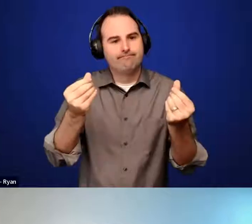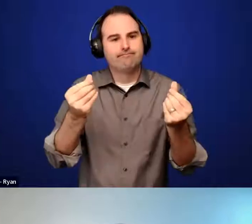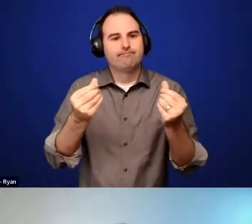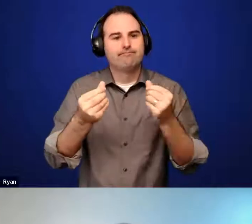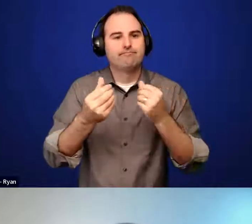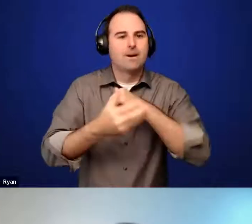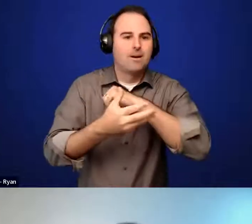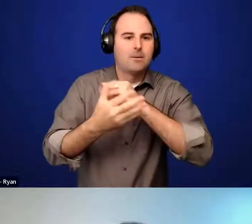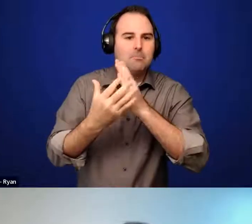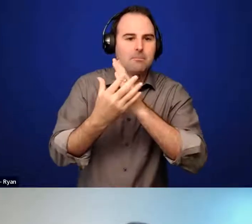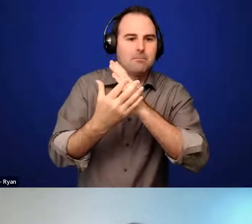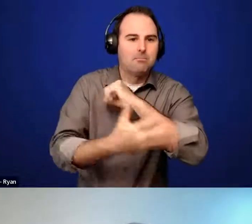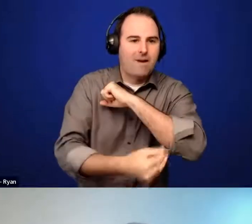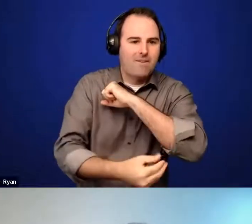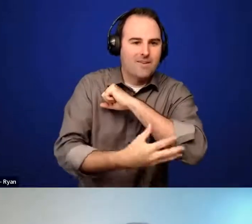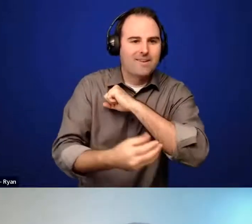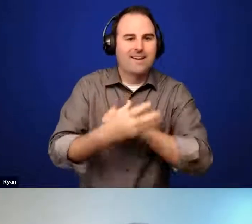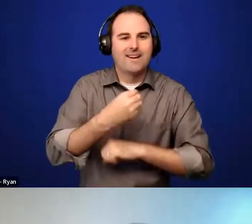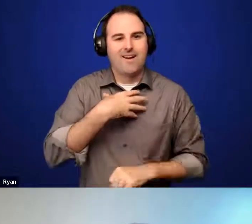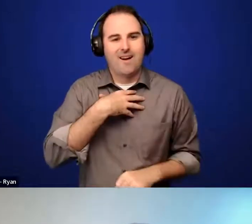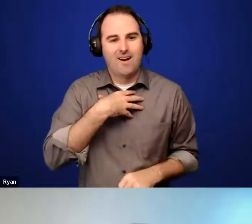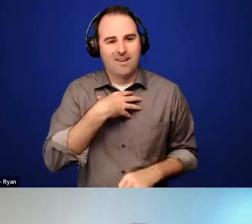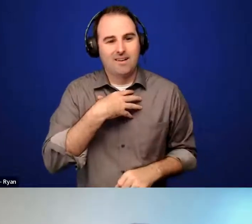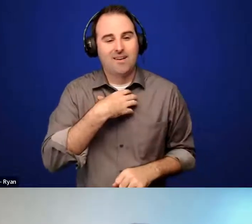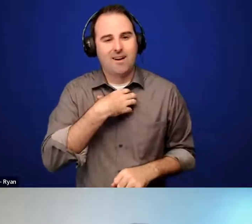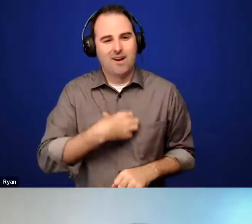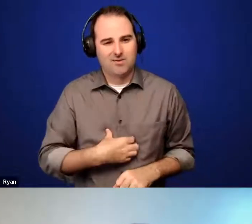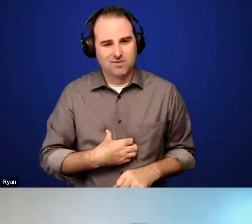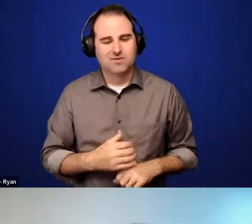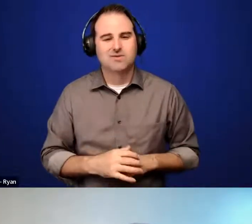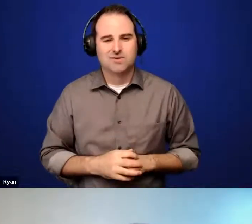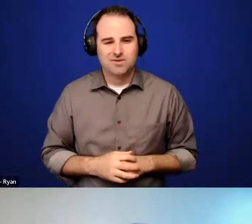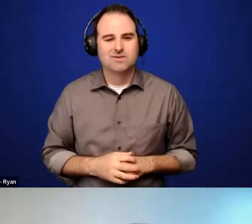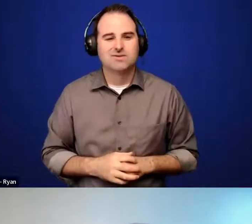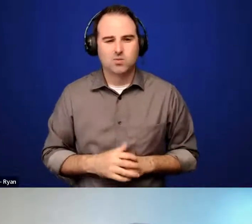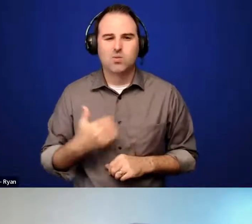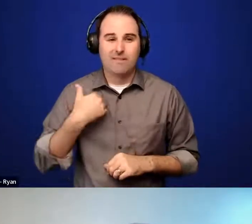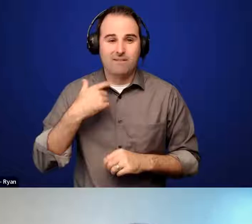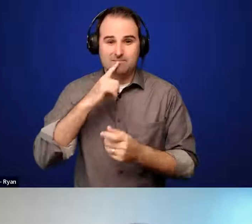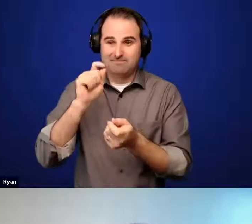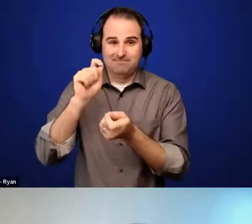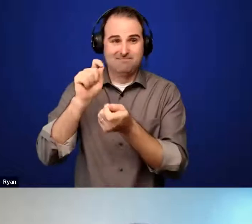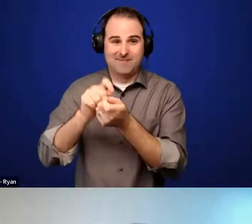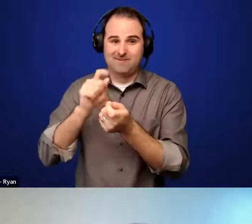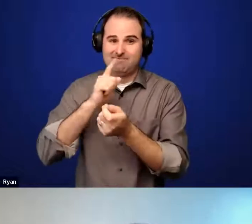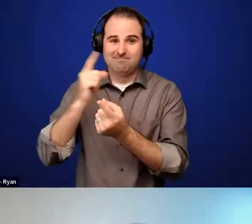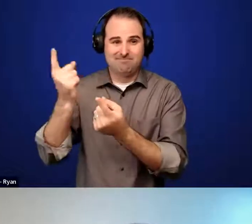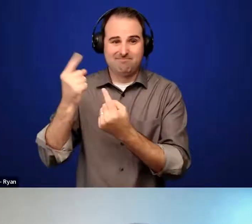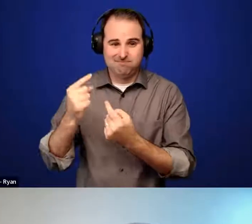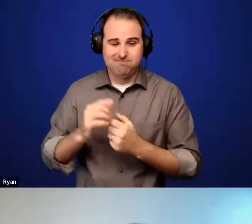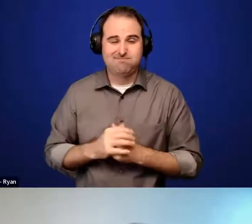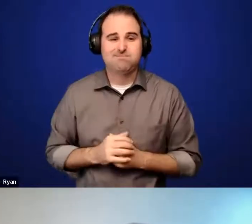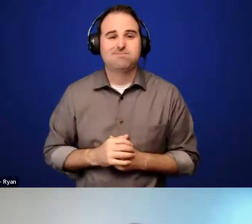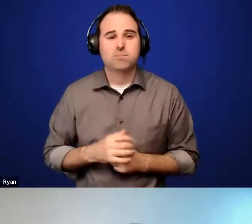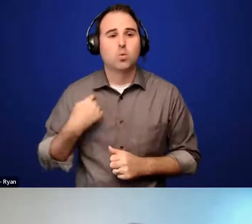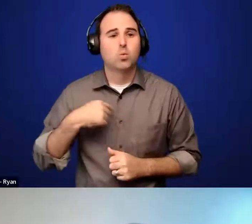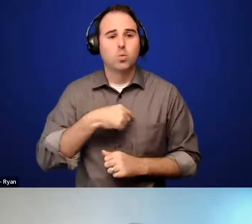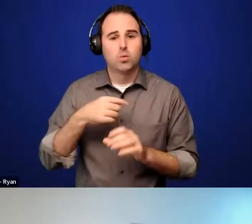investing in the rural poor. So we have a very specific mandate in that regard. And so we're working together with